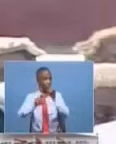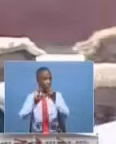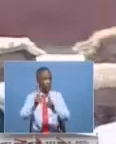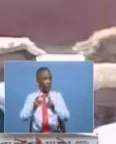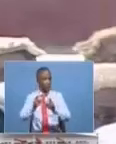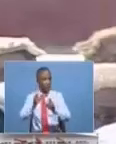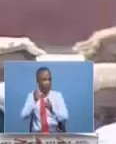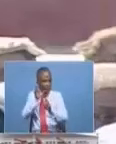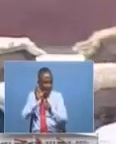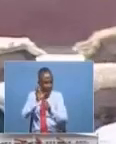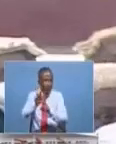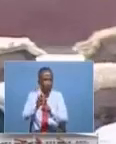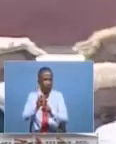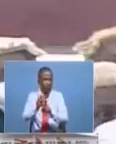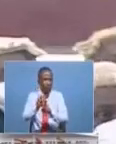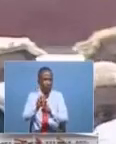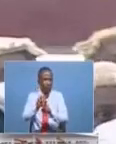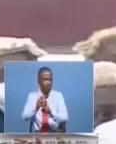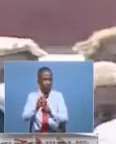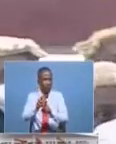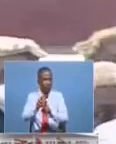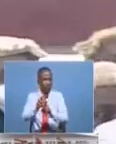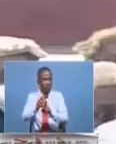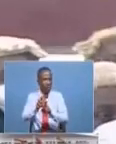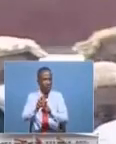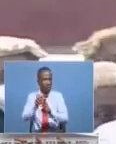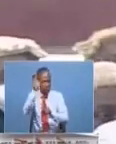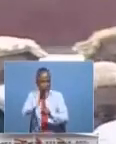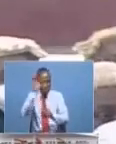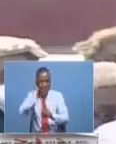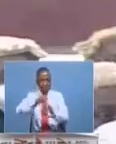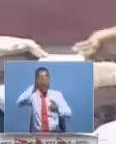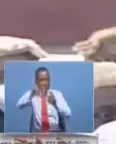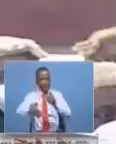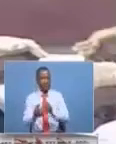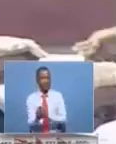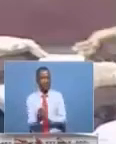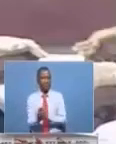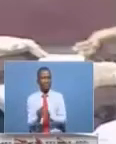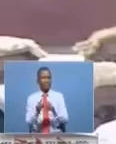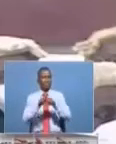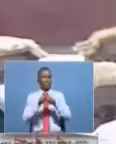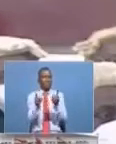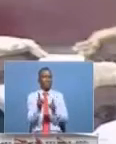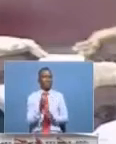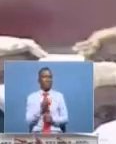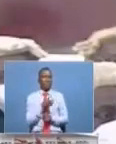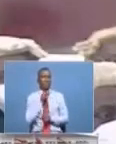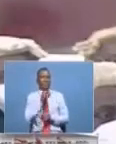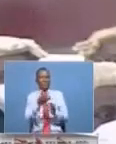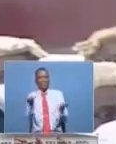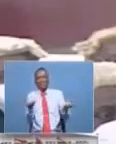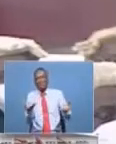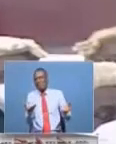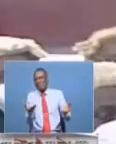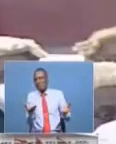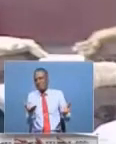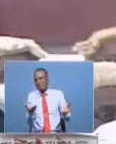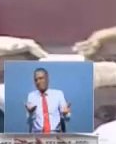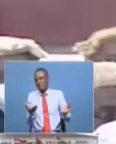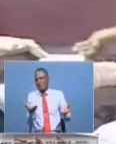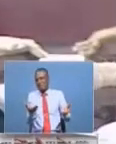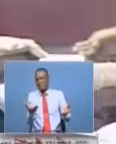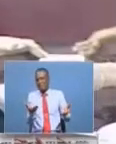his application to the end. We are not in a situation, my lords, where